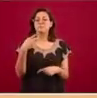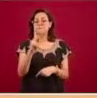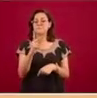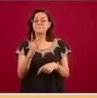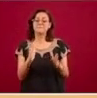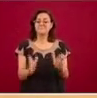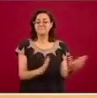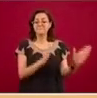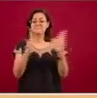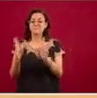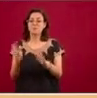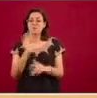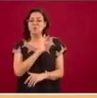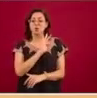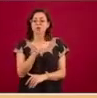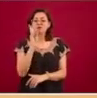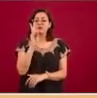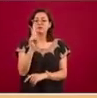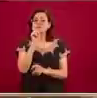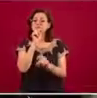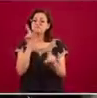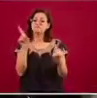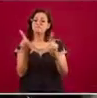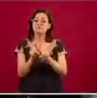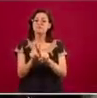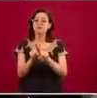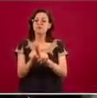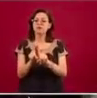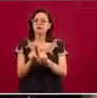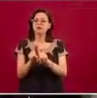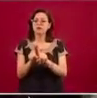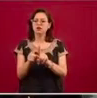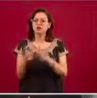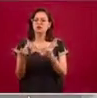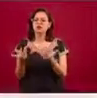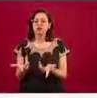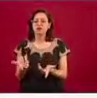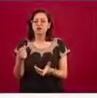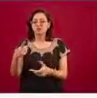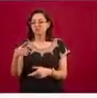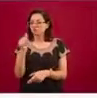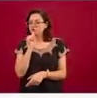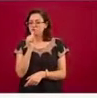so far, but they are presented taking into account the